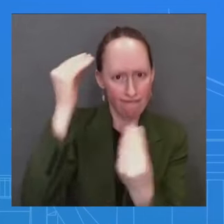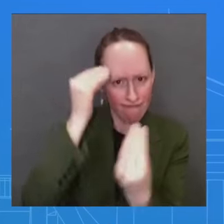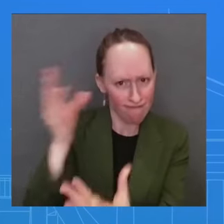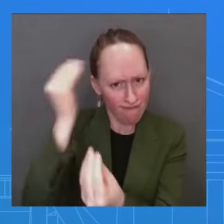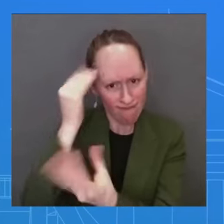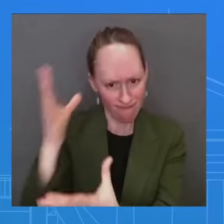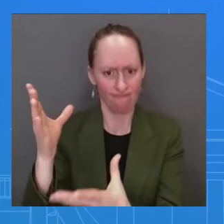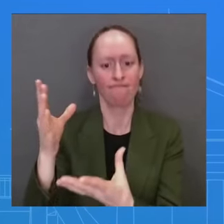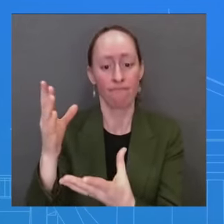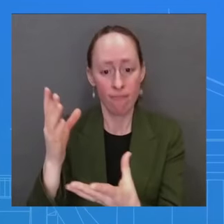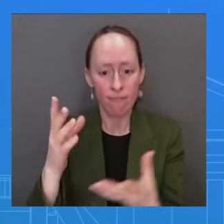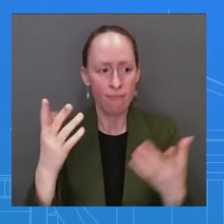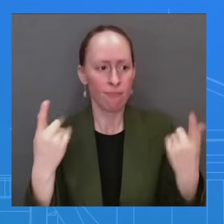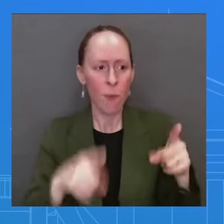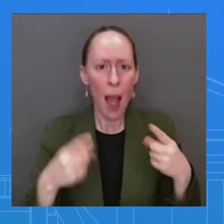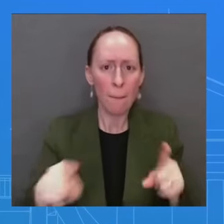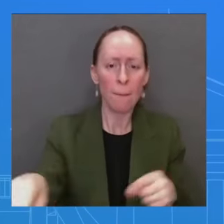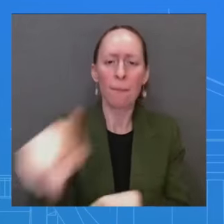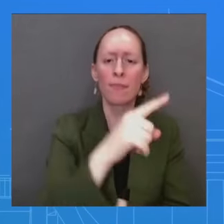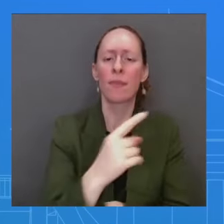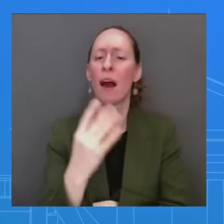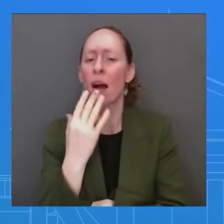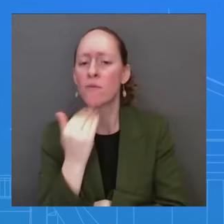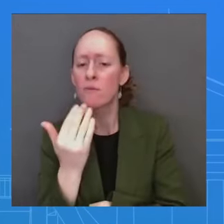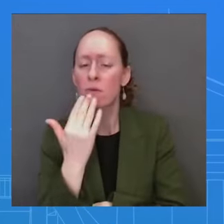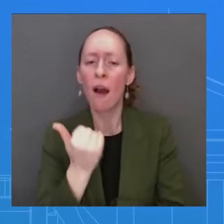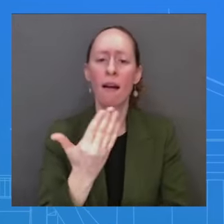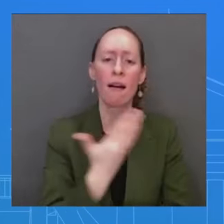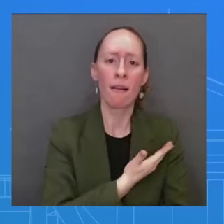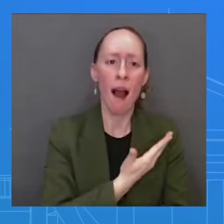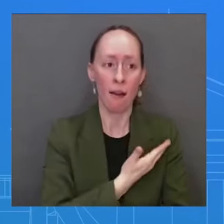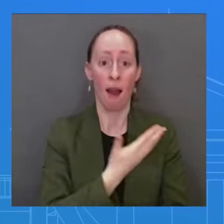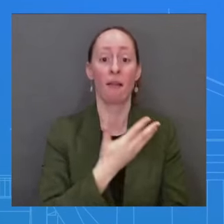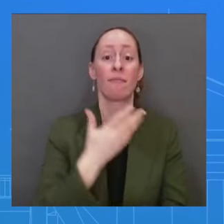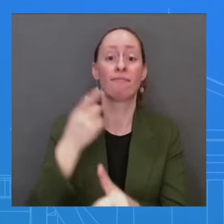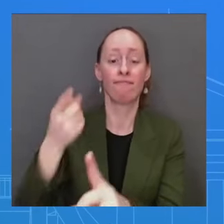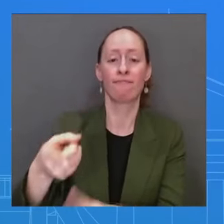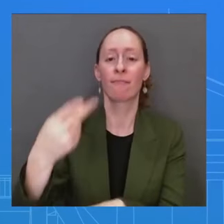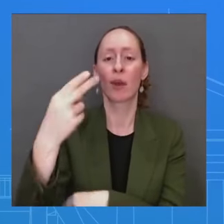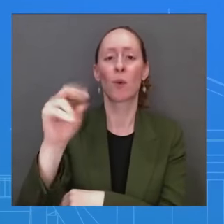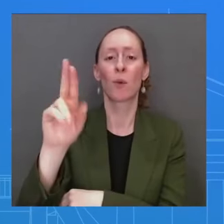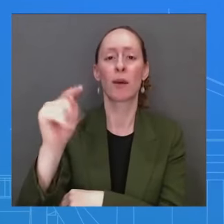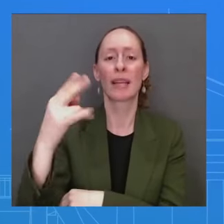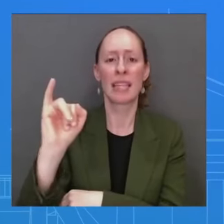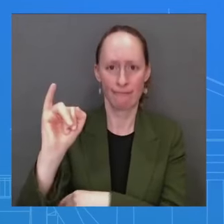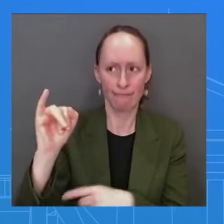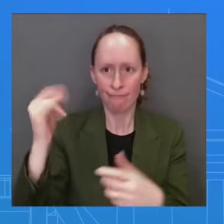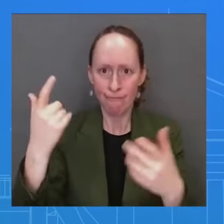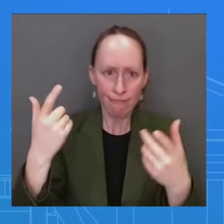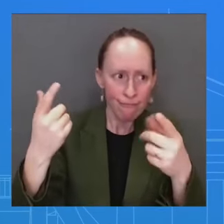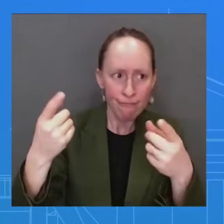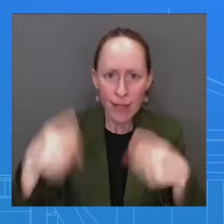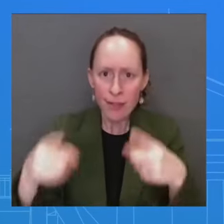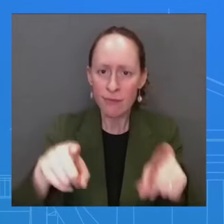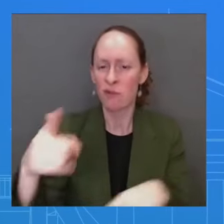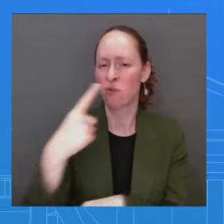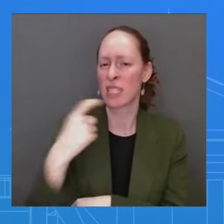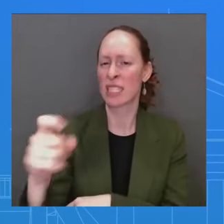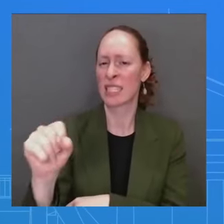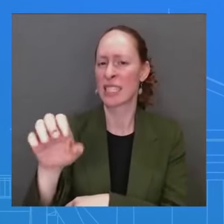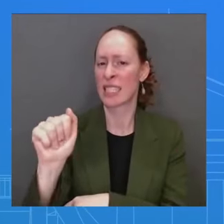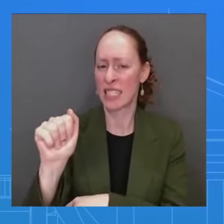these attacks by the Houthis in the Red Sea. Thankfully, due to some exceptional work by naval personnel aboard the aircraft carrier USS Dwight